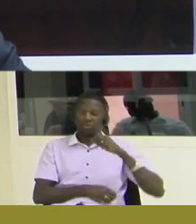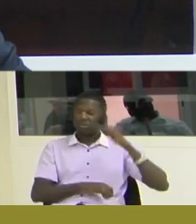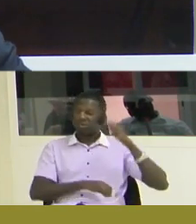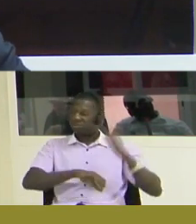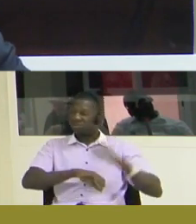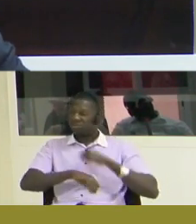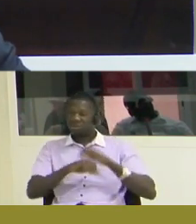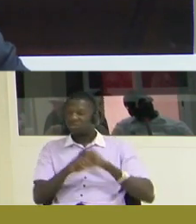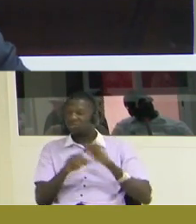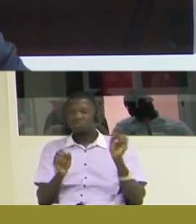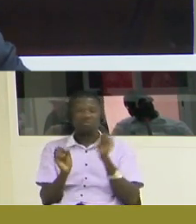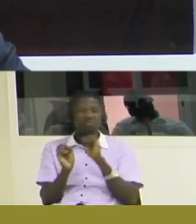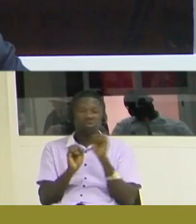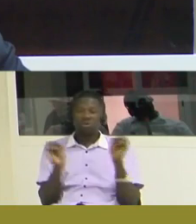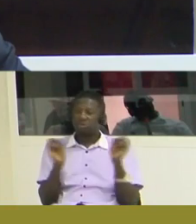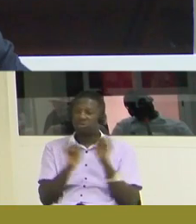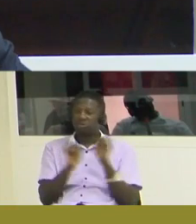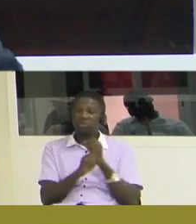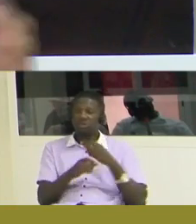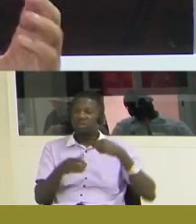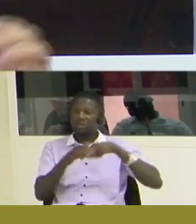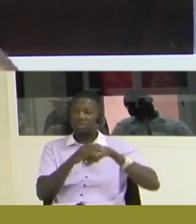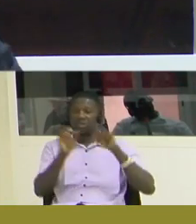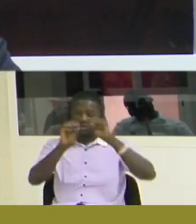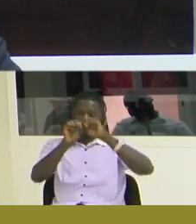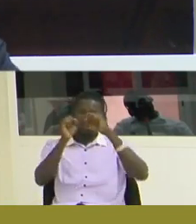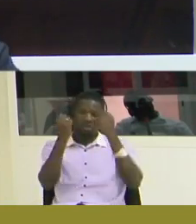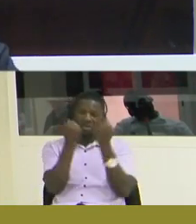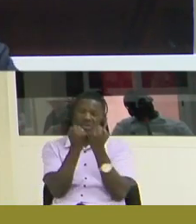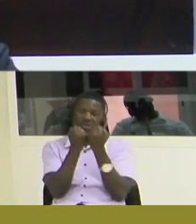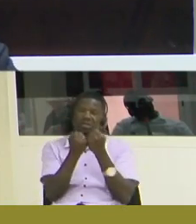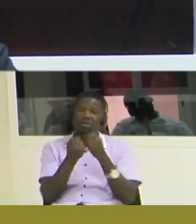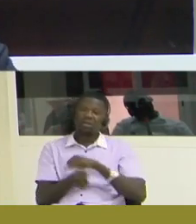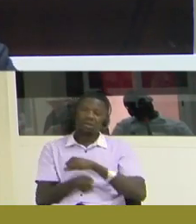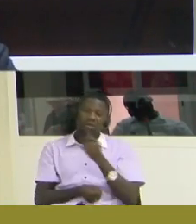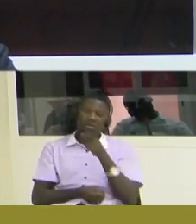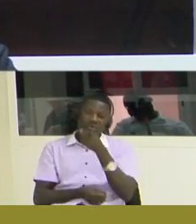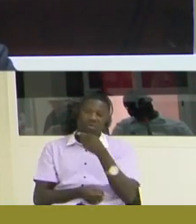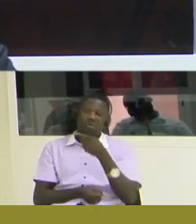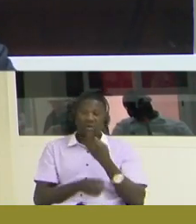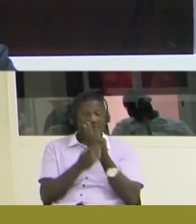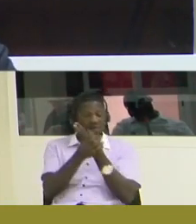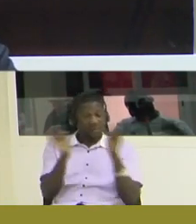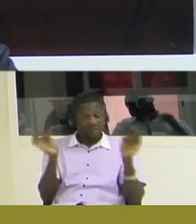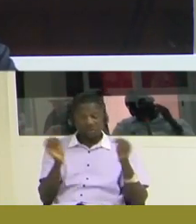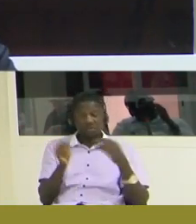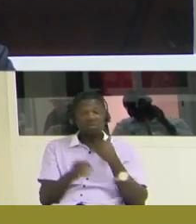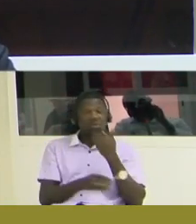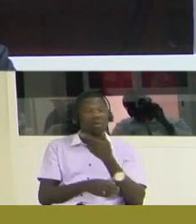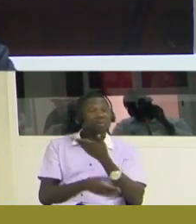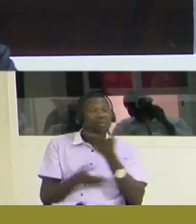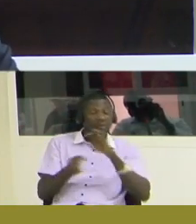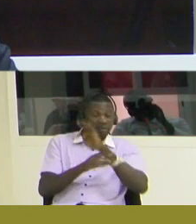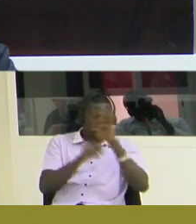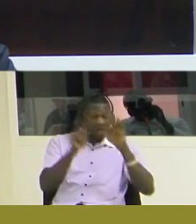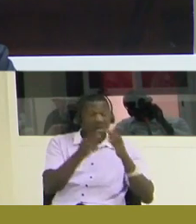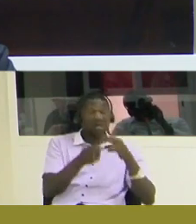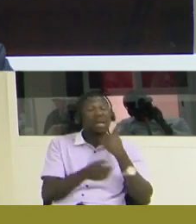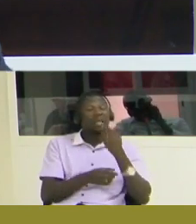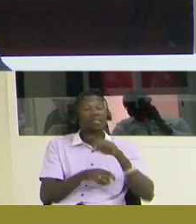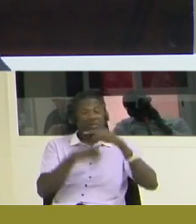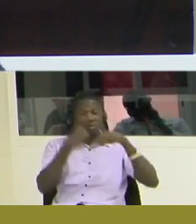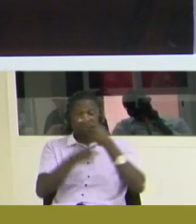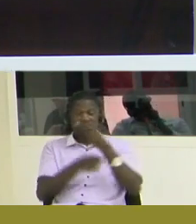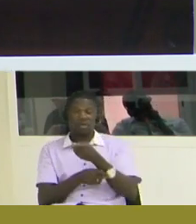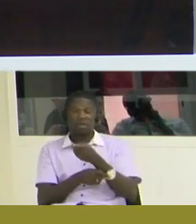one of in society and you were free to go and find out and ask about that if I